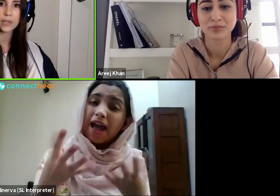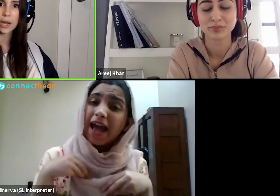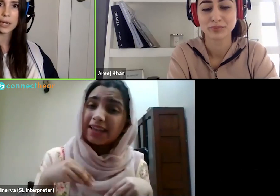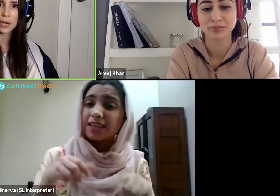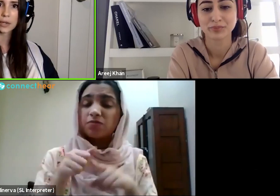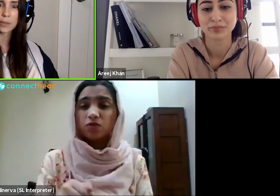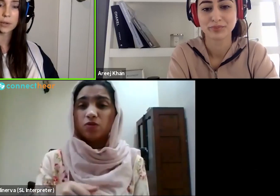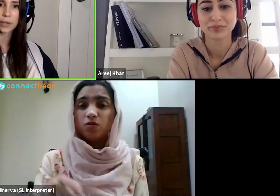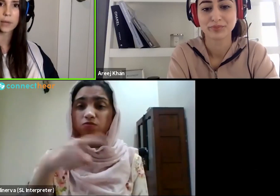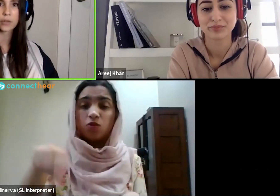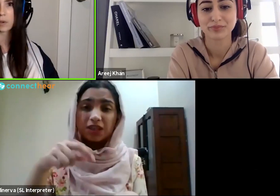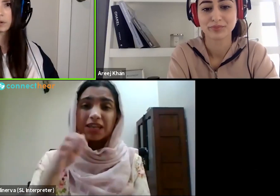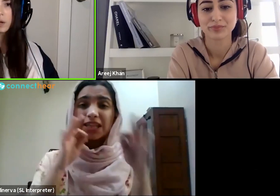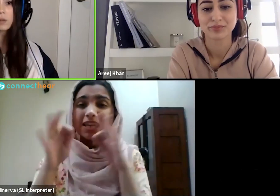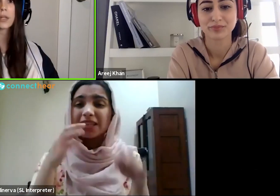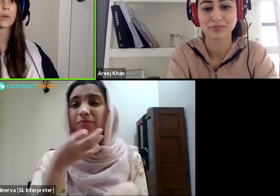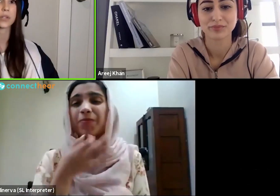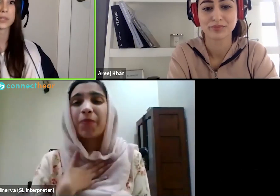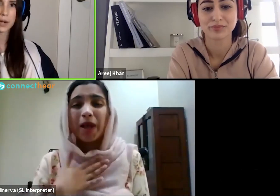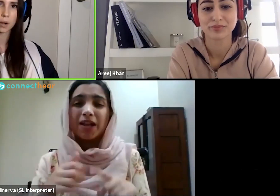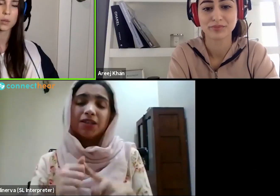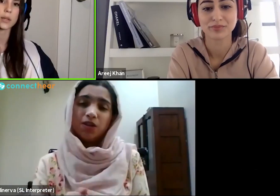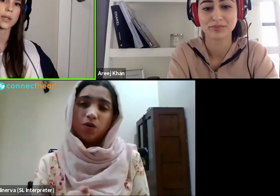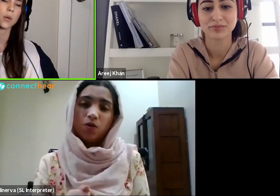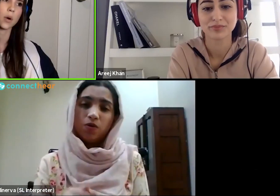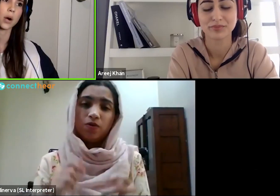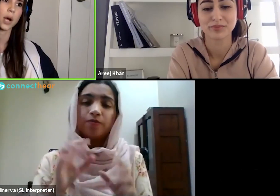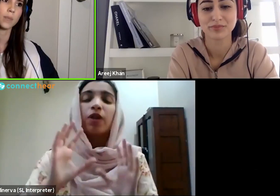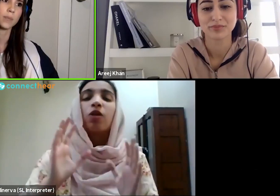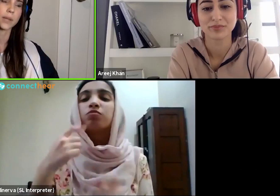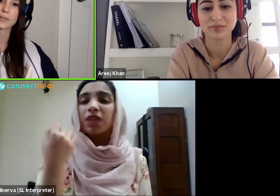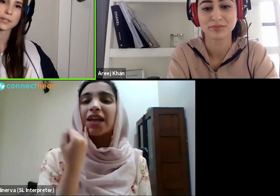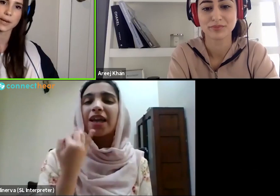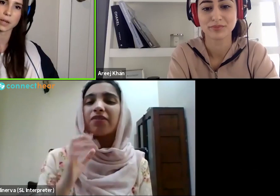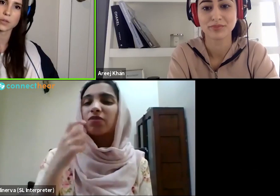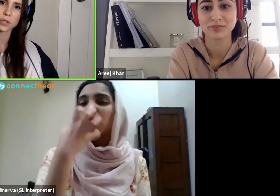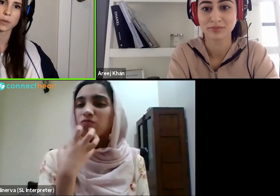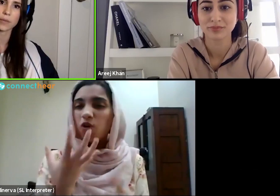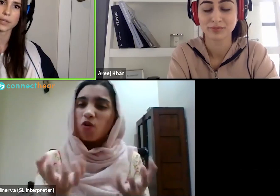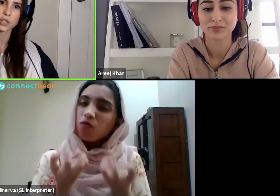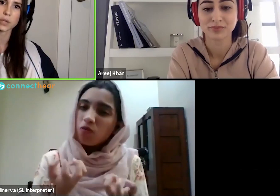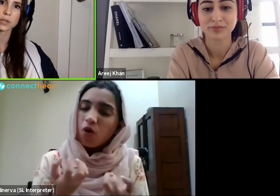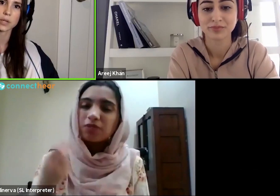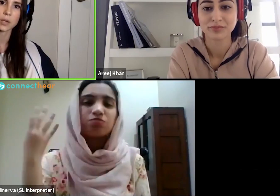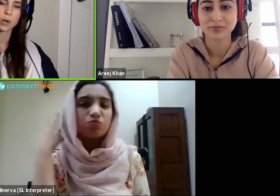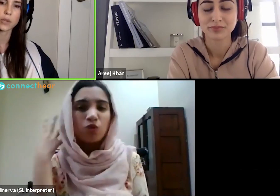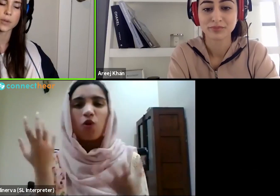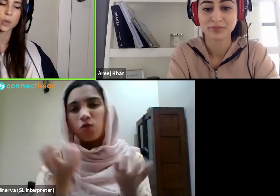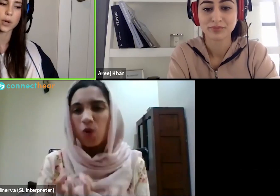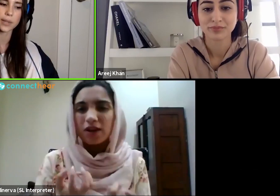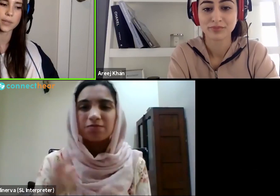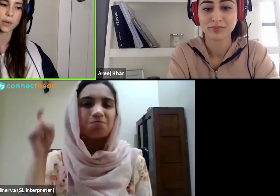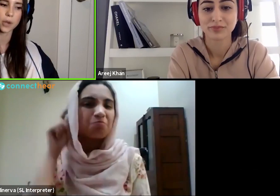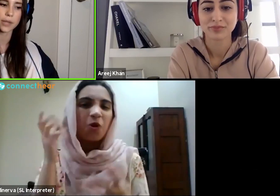of sign and spoken language, spoken only, or just sign only, or assistive technology, whatever they choose. We're so